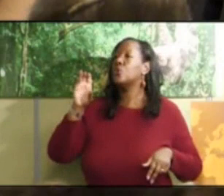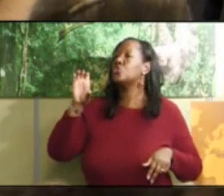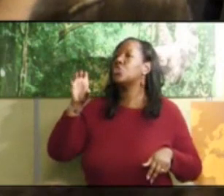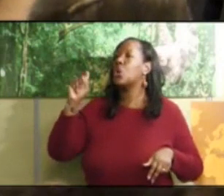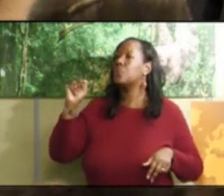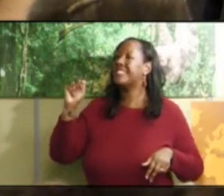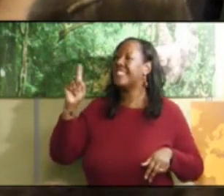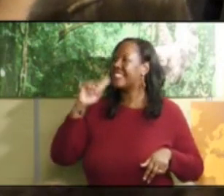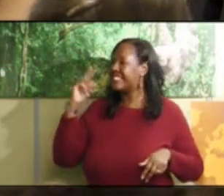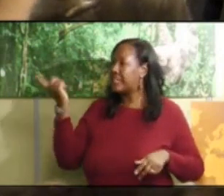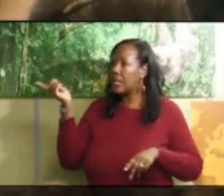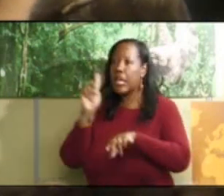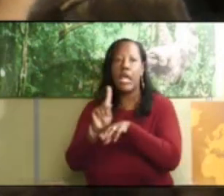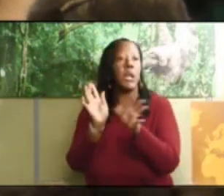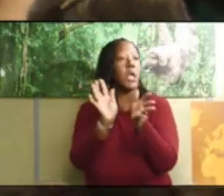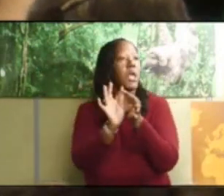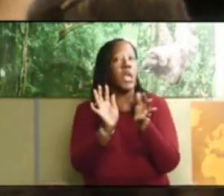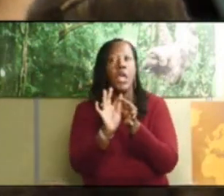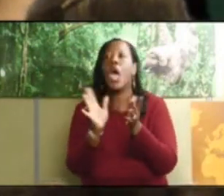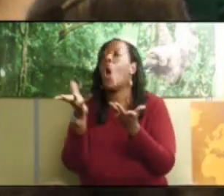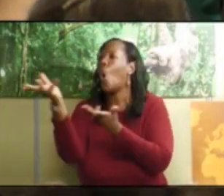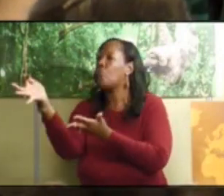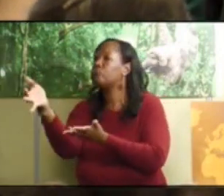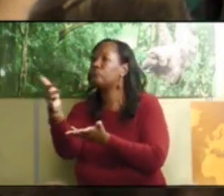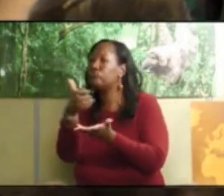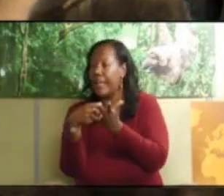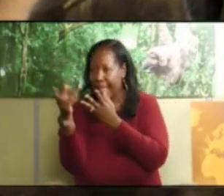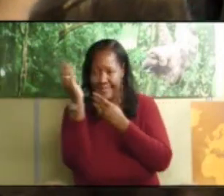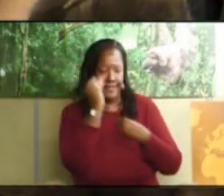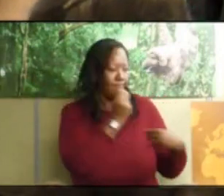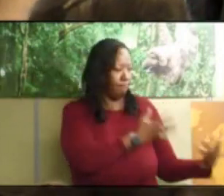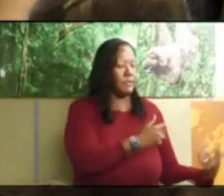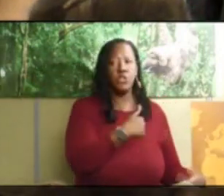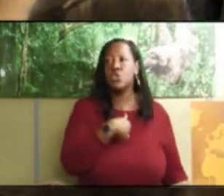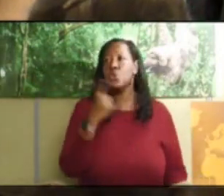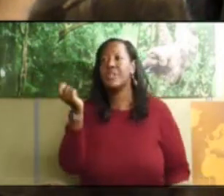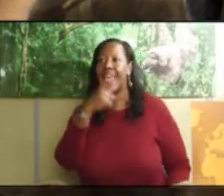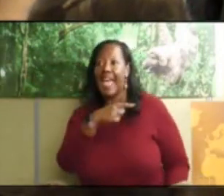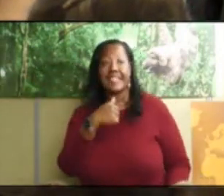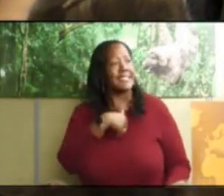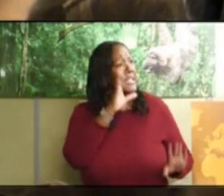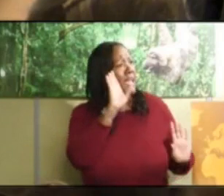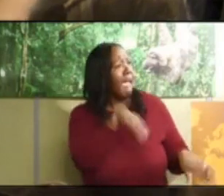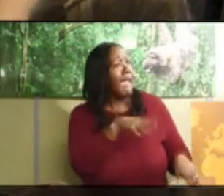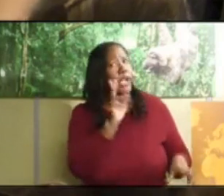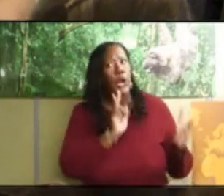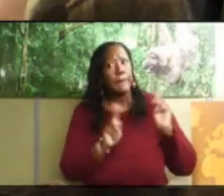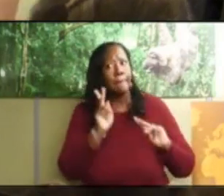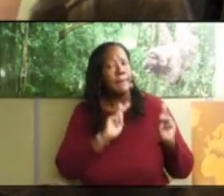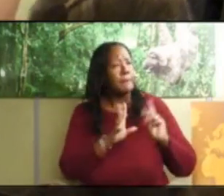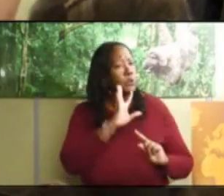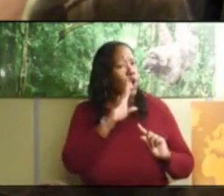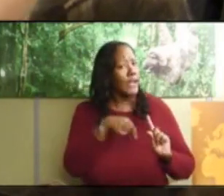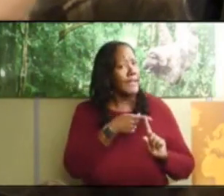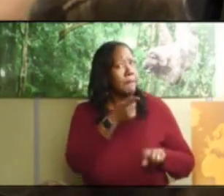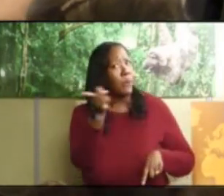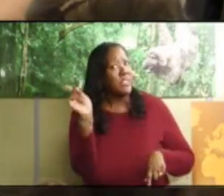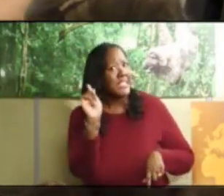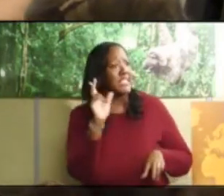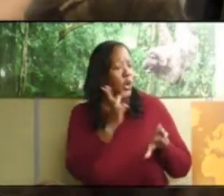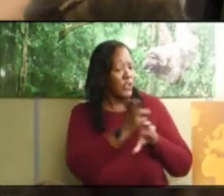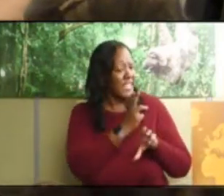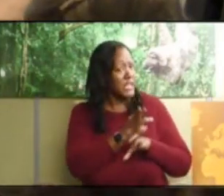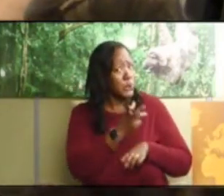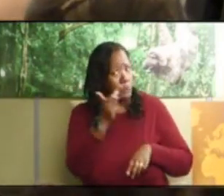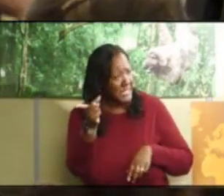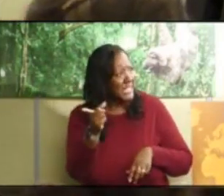It would be anecdotal. It wouldn't be a formal thing necessarily. Hey, are people talking? Are people working on this? Are fights